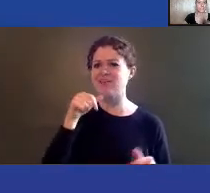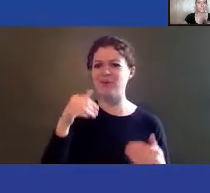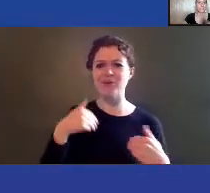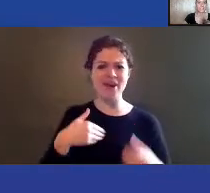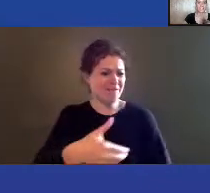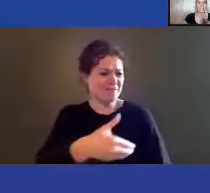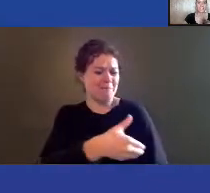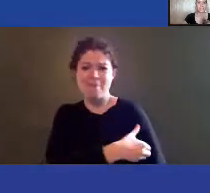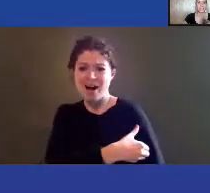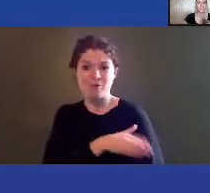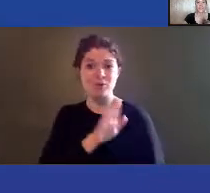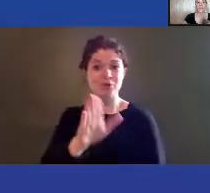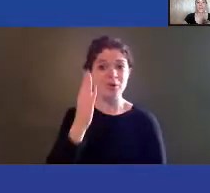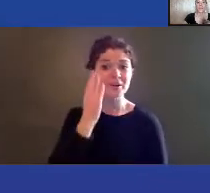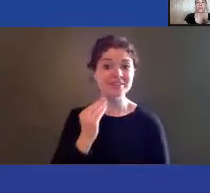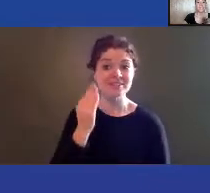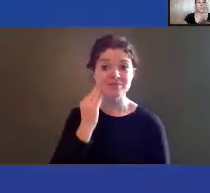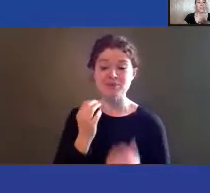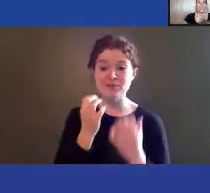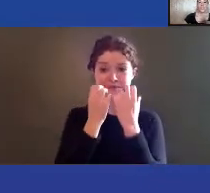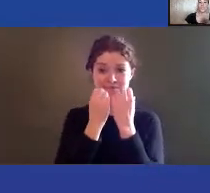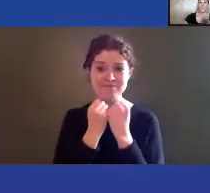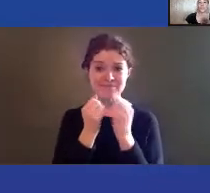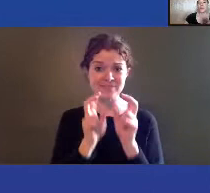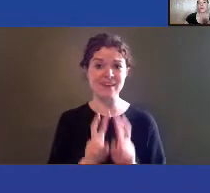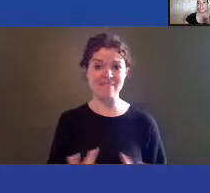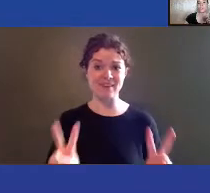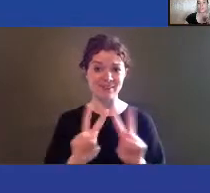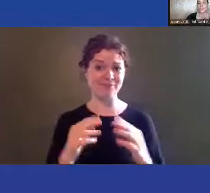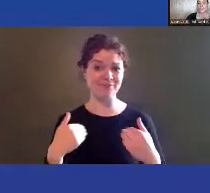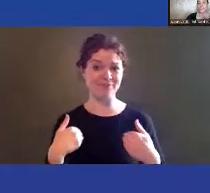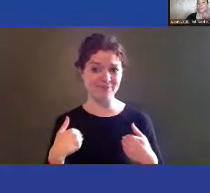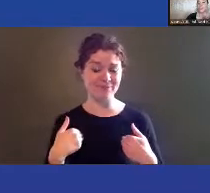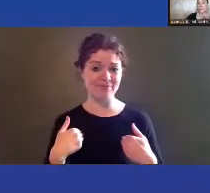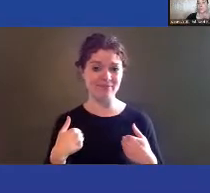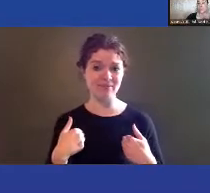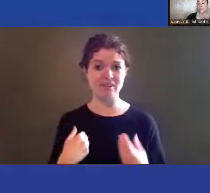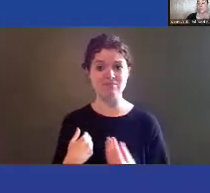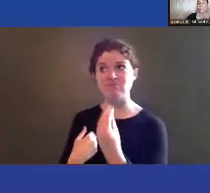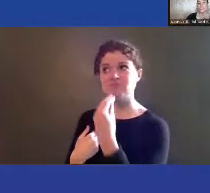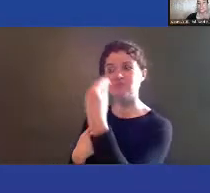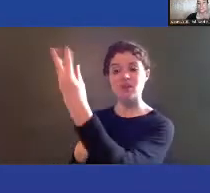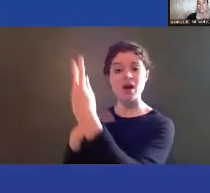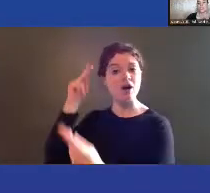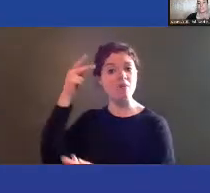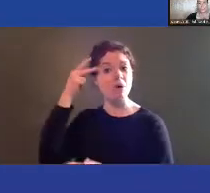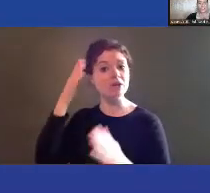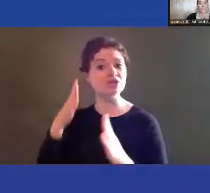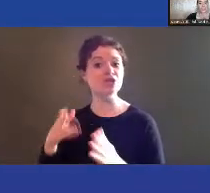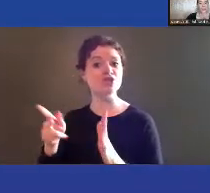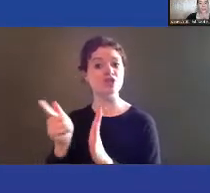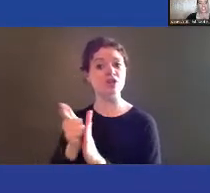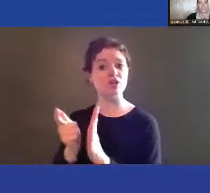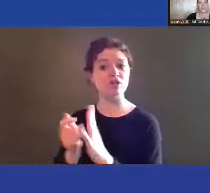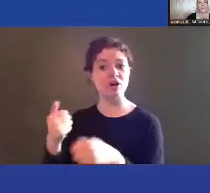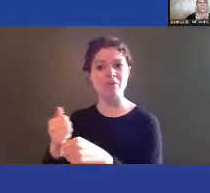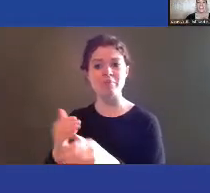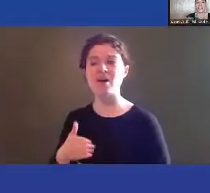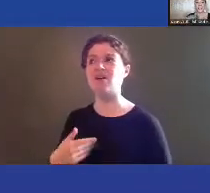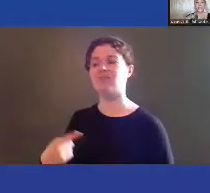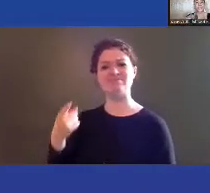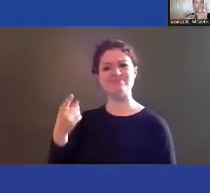personal experiences. Letting legislators know about the specific real-life implications of your issue